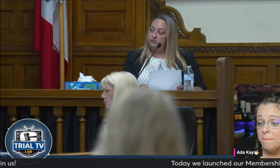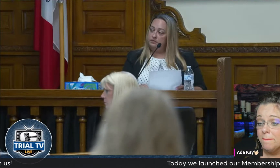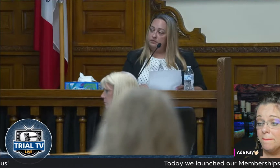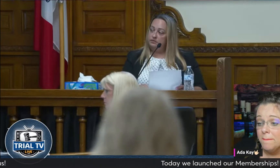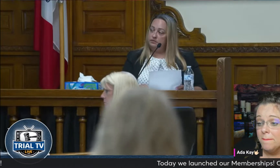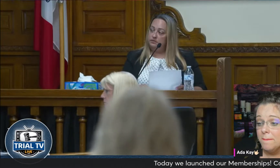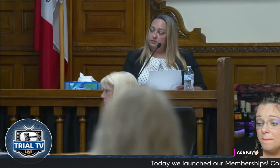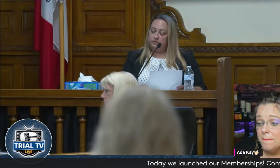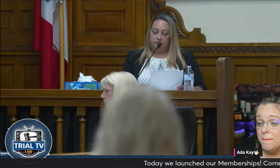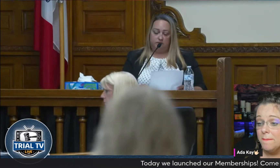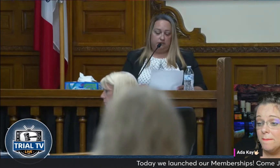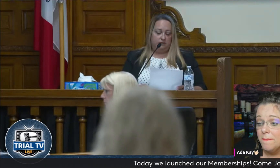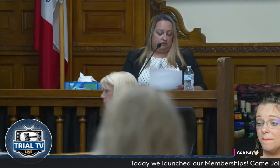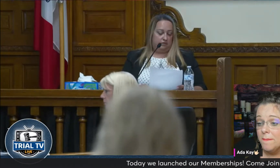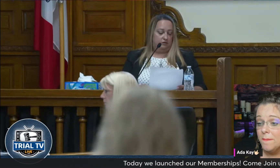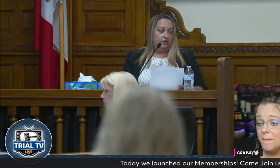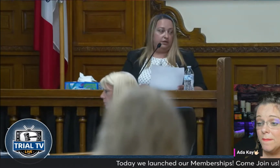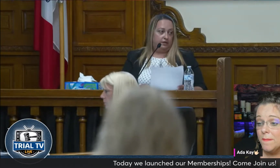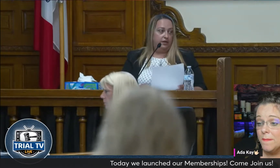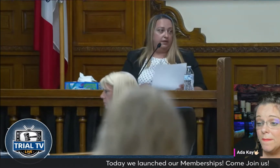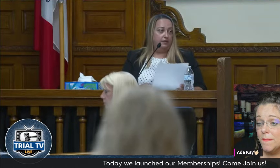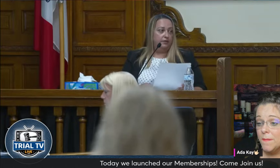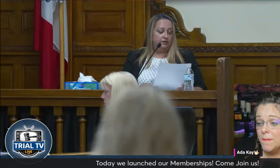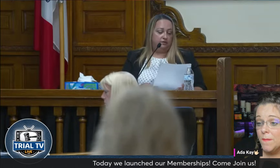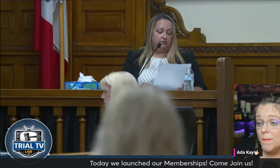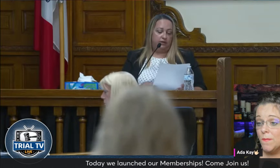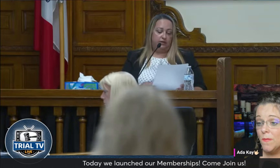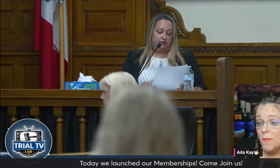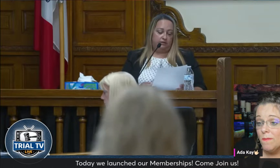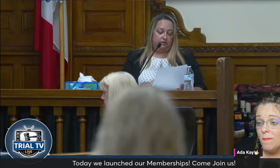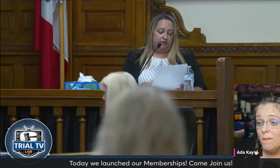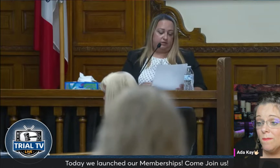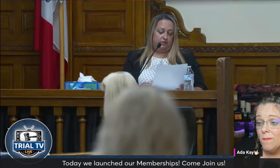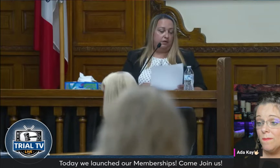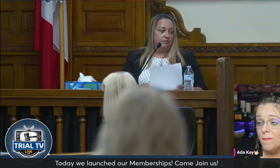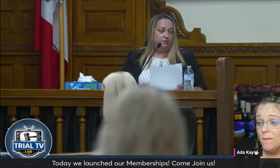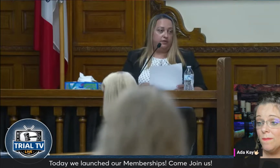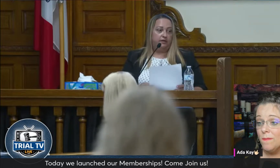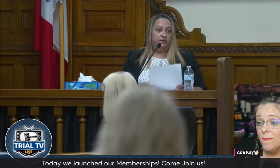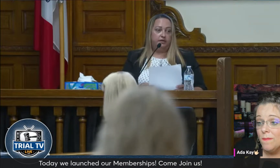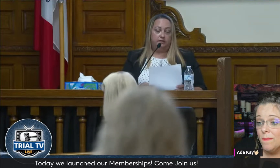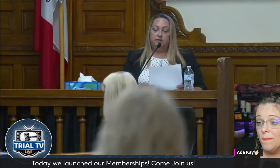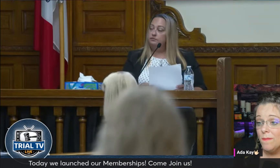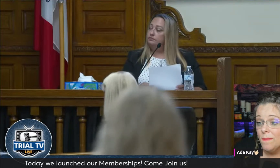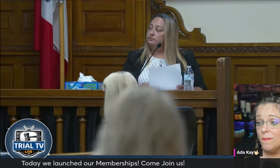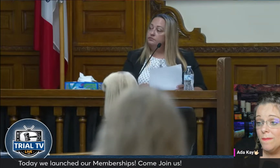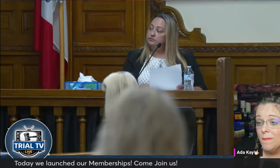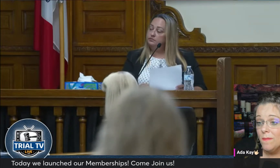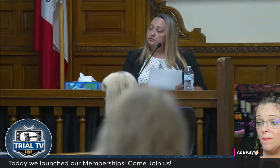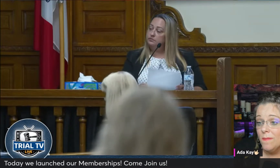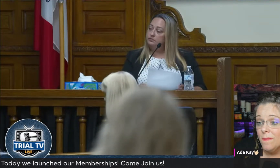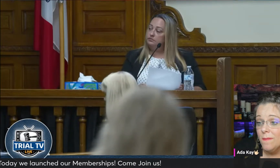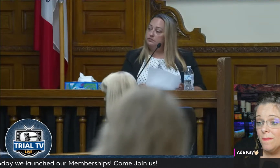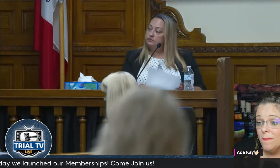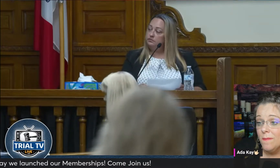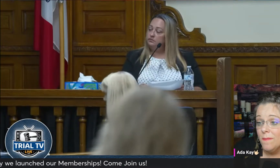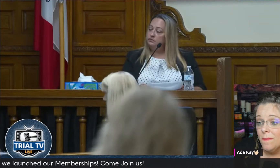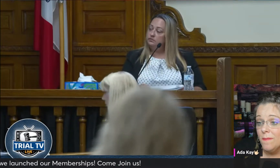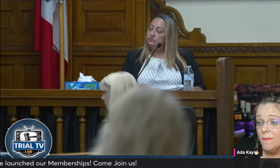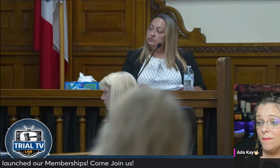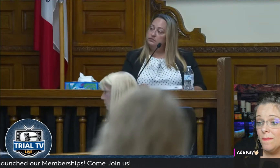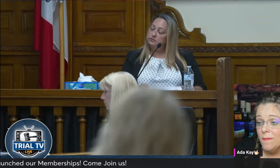Did it test positive for blood? Screening indicated the presence of blood on the nasal swabs from Tyler Dazey.